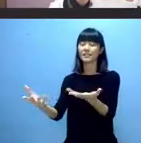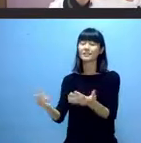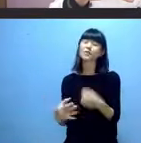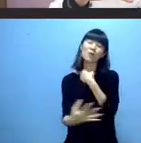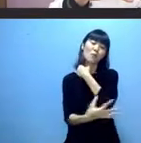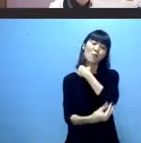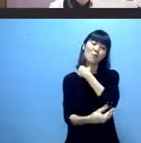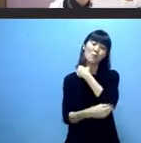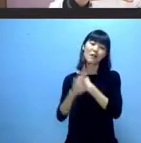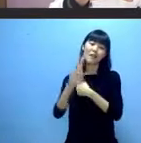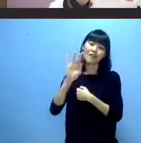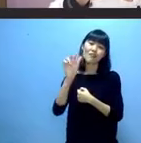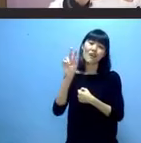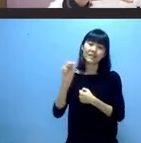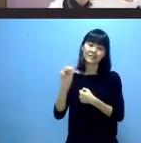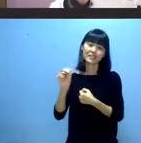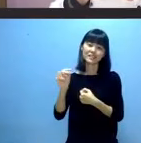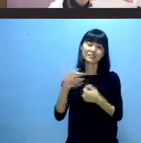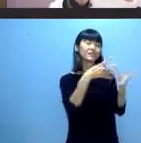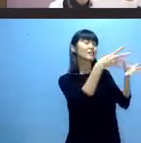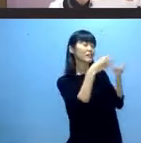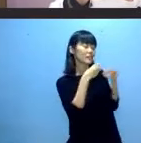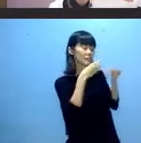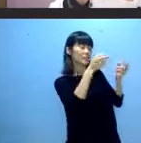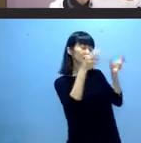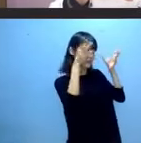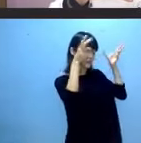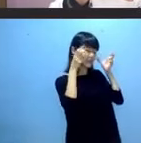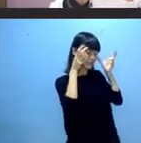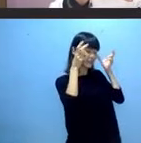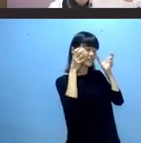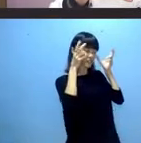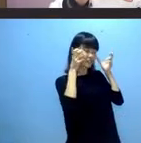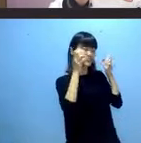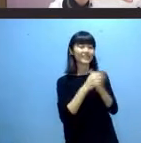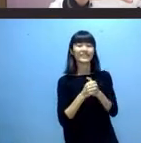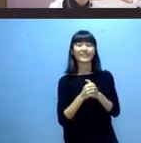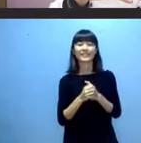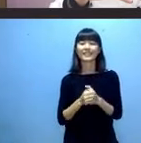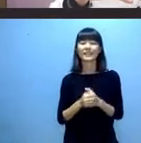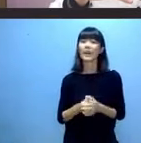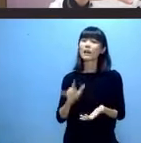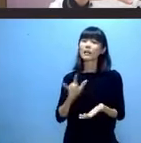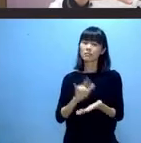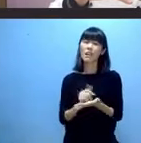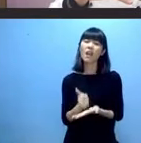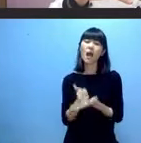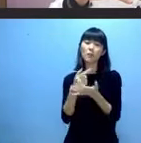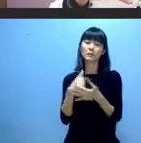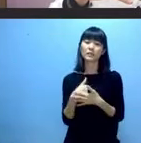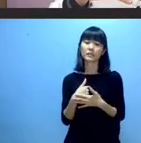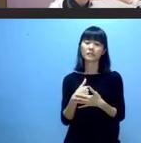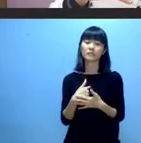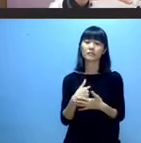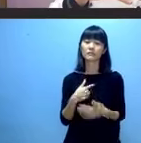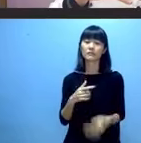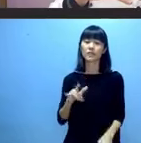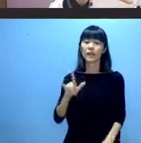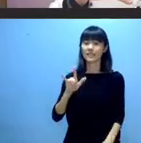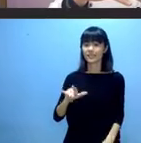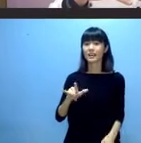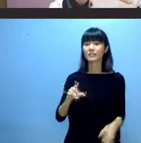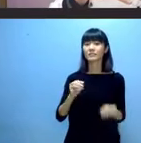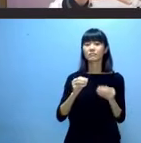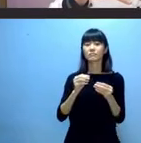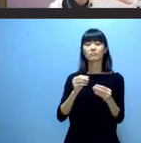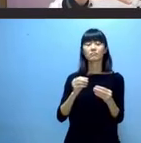the one that is taking on all my rants. That really, really helps me. I feel that that's like one of the most effective things